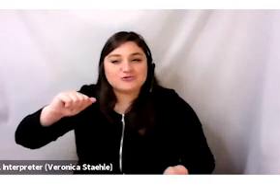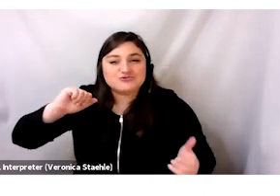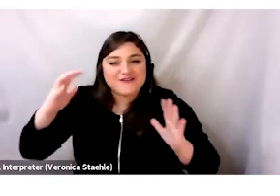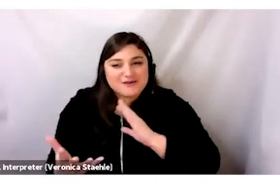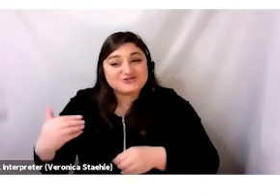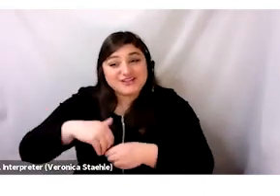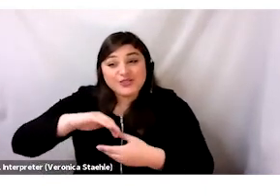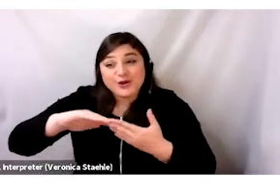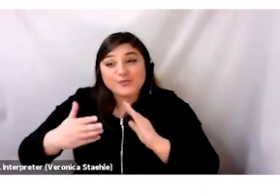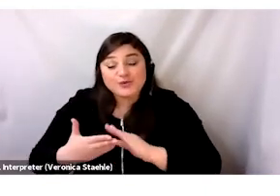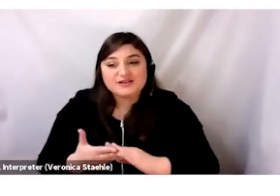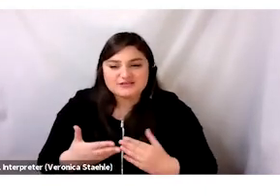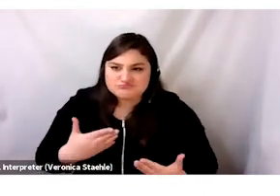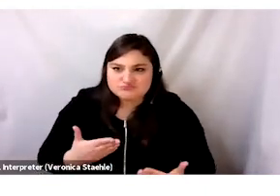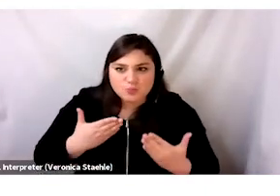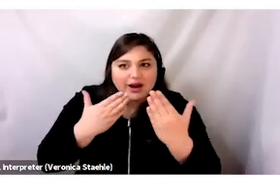transformation into their training.